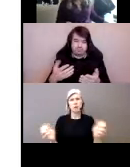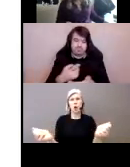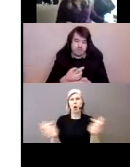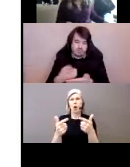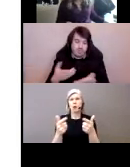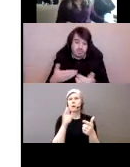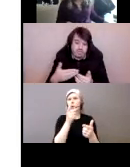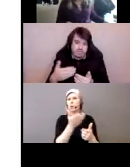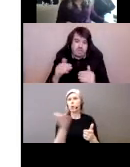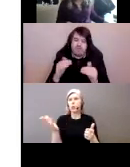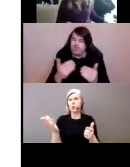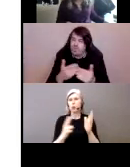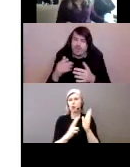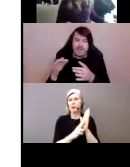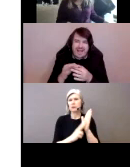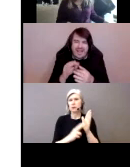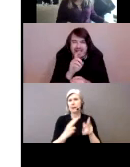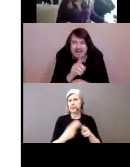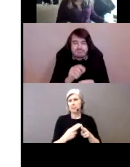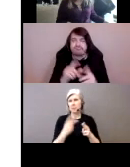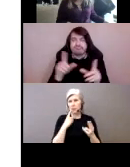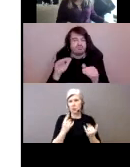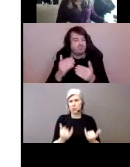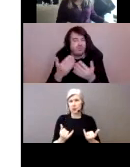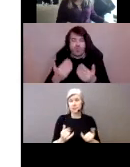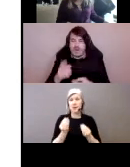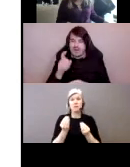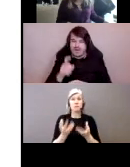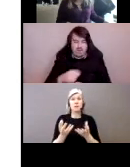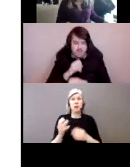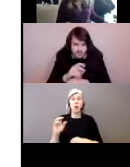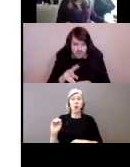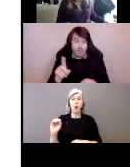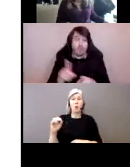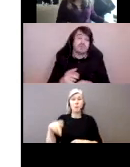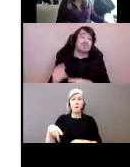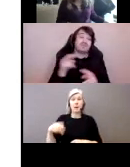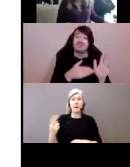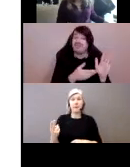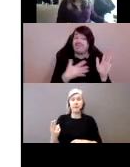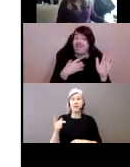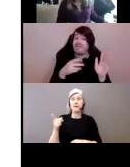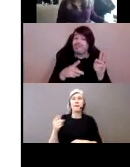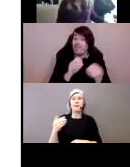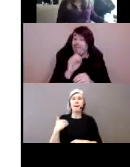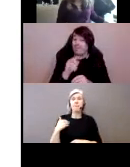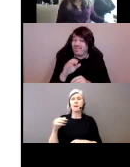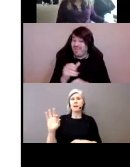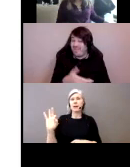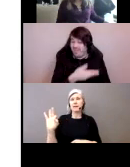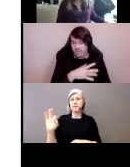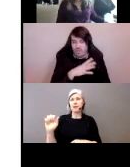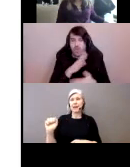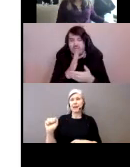We also have on the Ottawa Public Health webpage some frequently asked questions. Many of those were